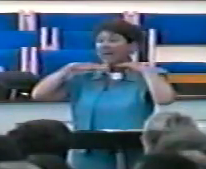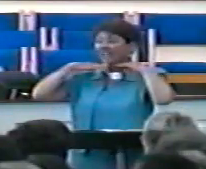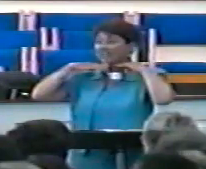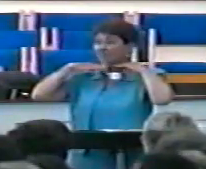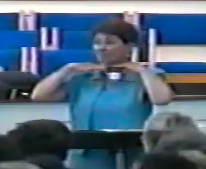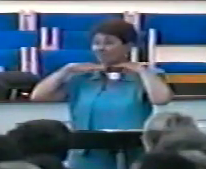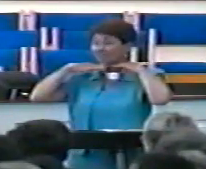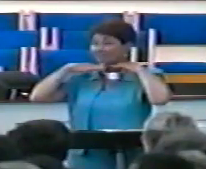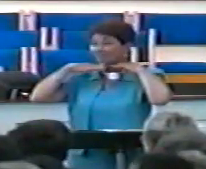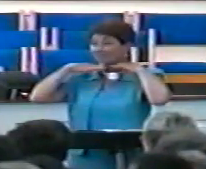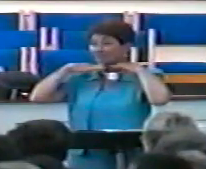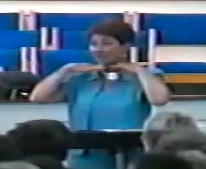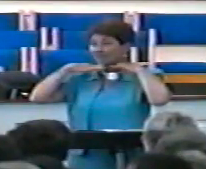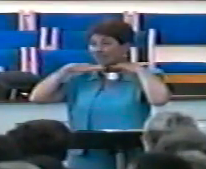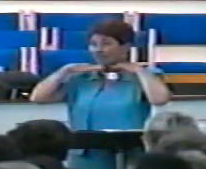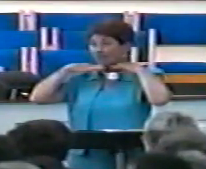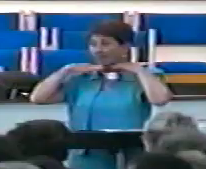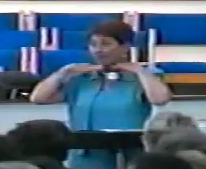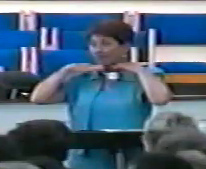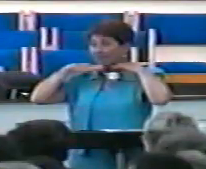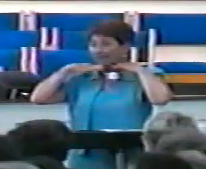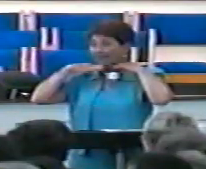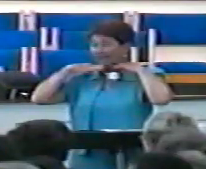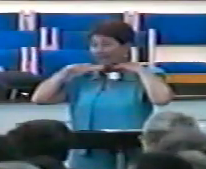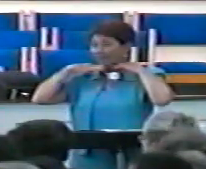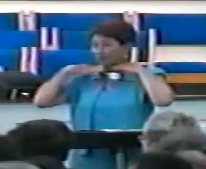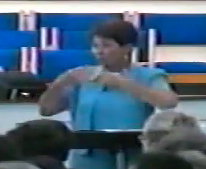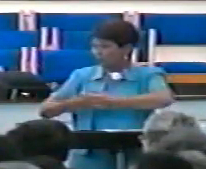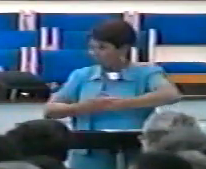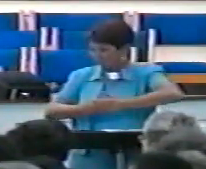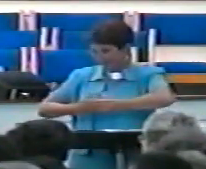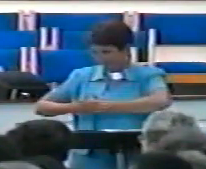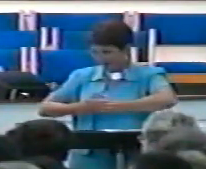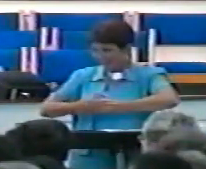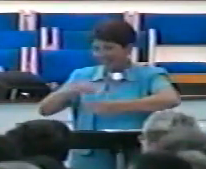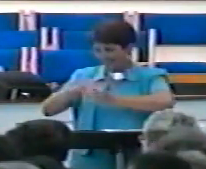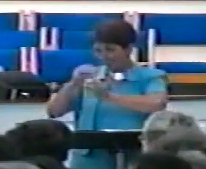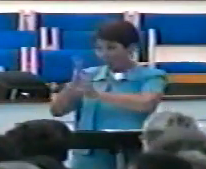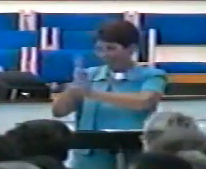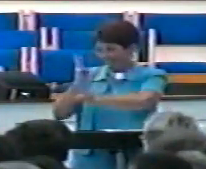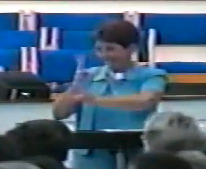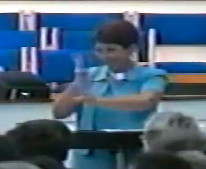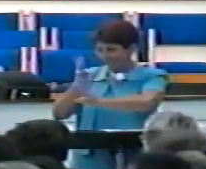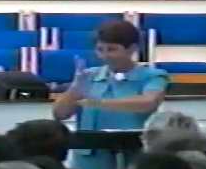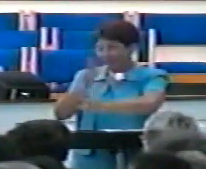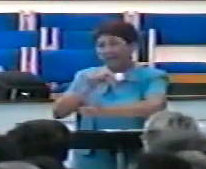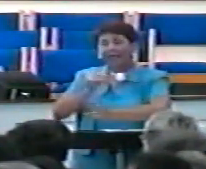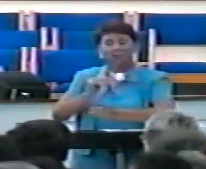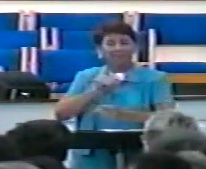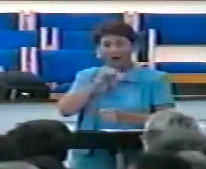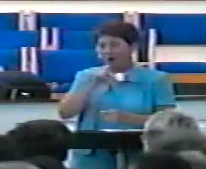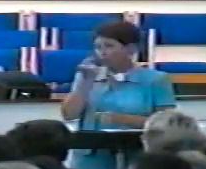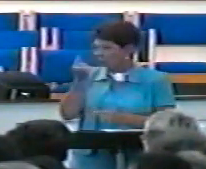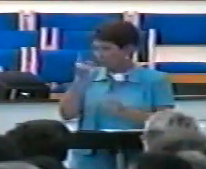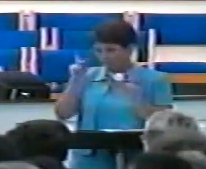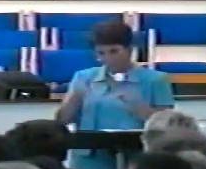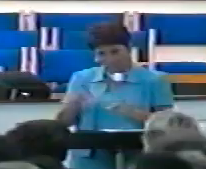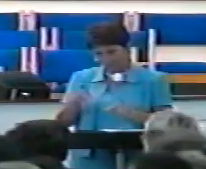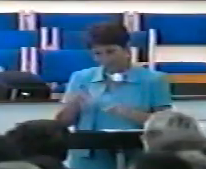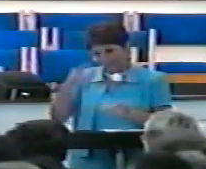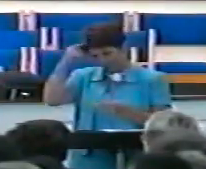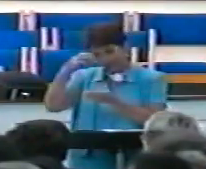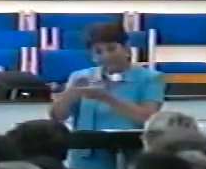did it after they saw that little child in the back of that wagon. All agreed that the price that he paid was worth